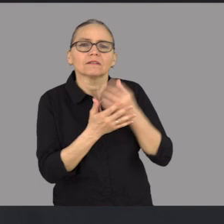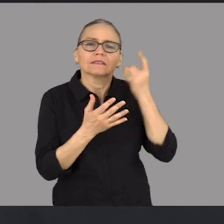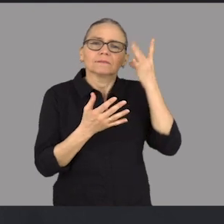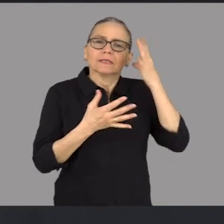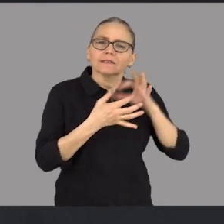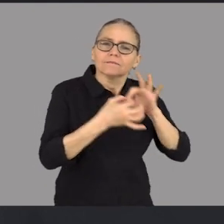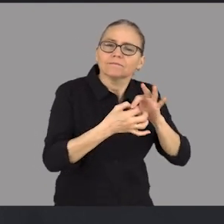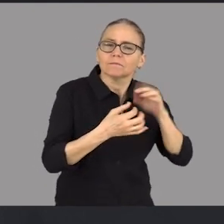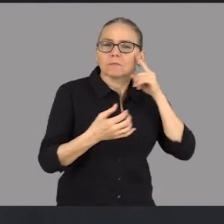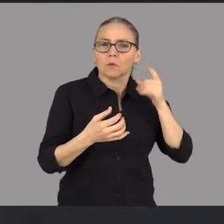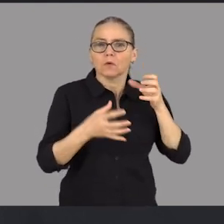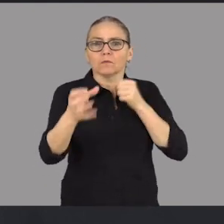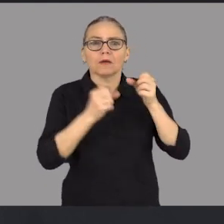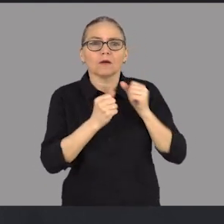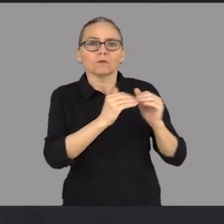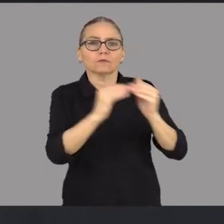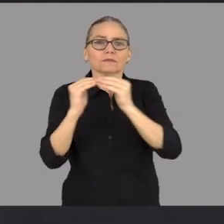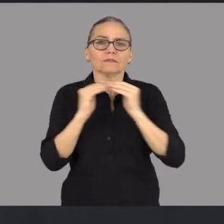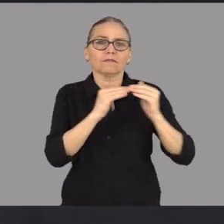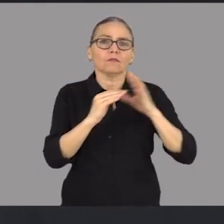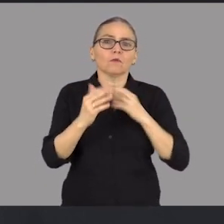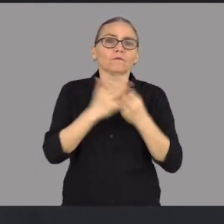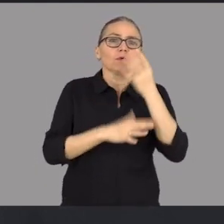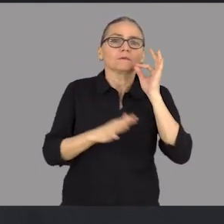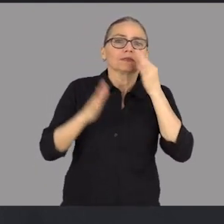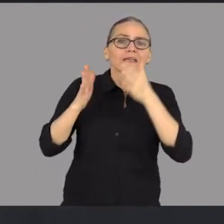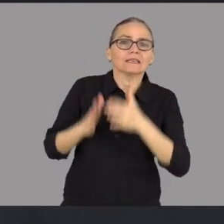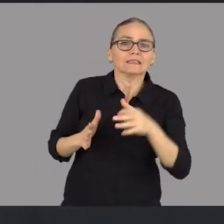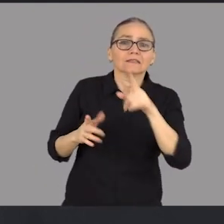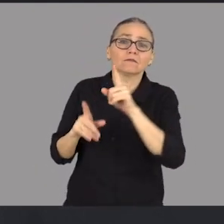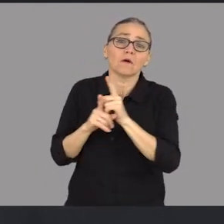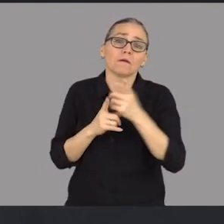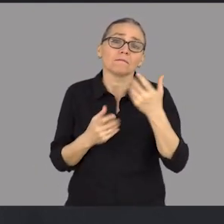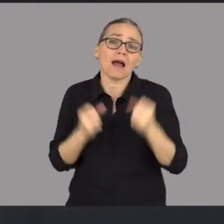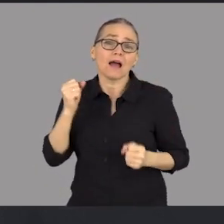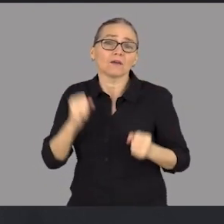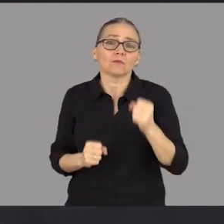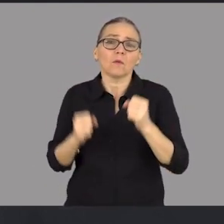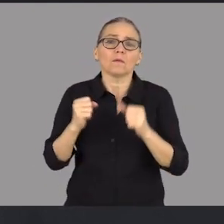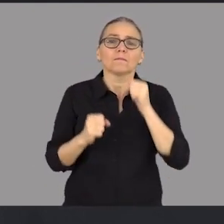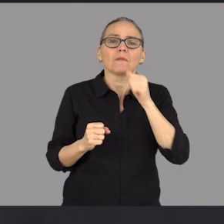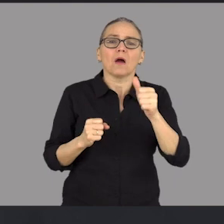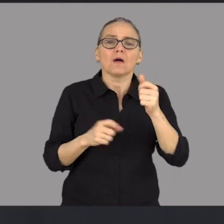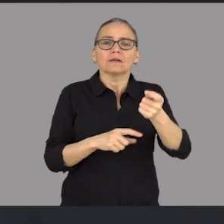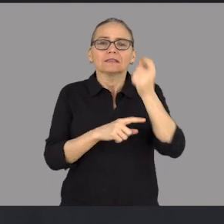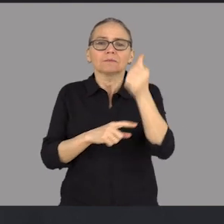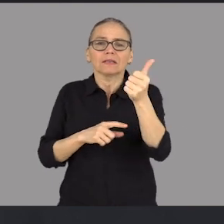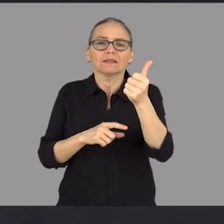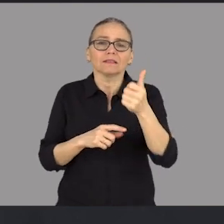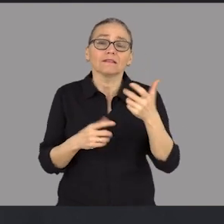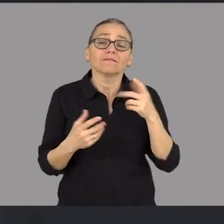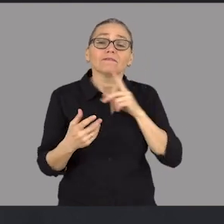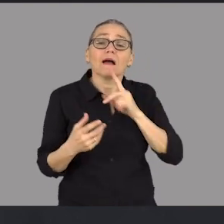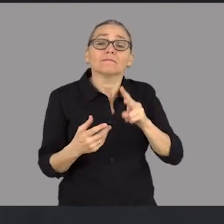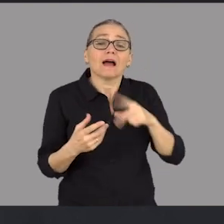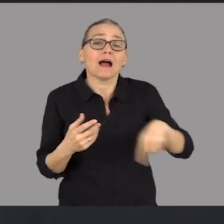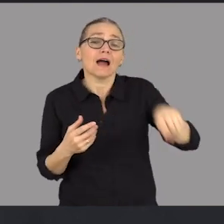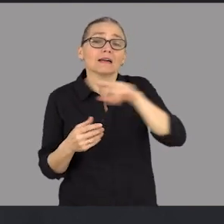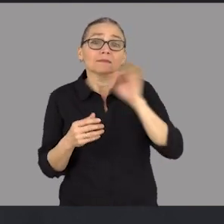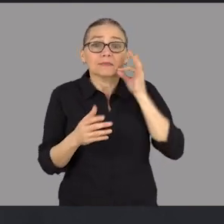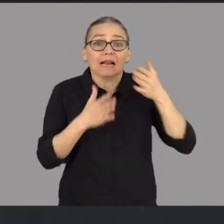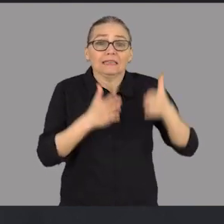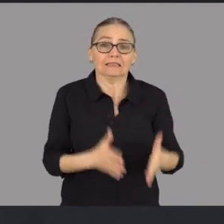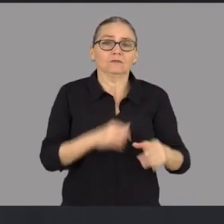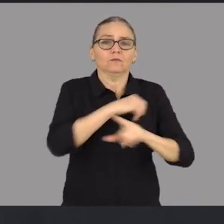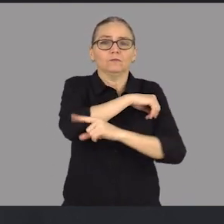Ooh, I have another really great question here. As a new human resource professional, what's important to keep in